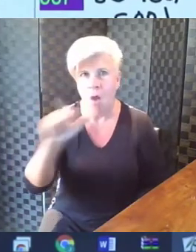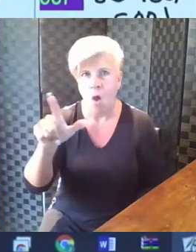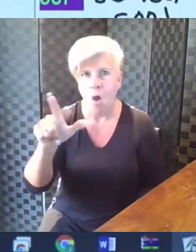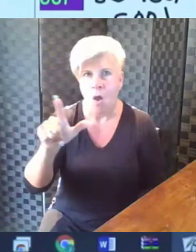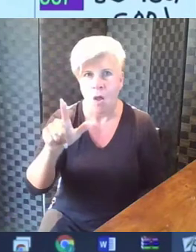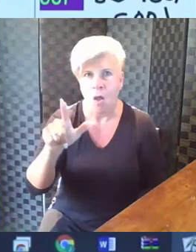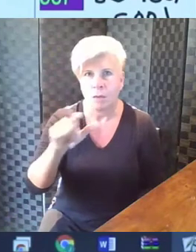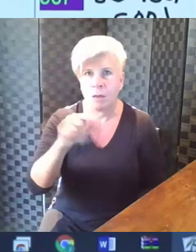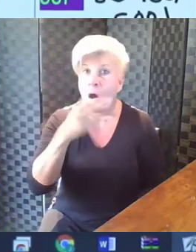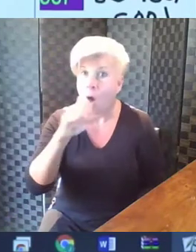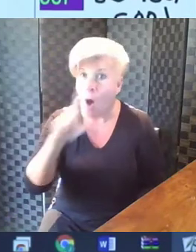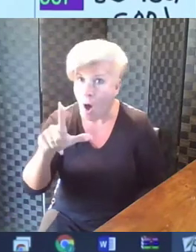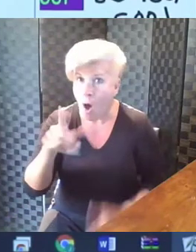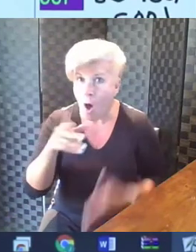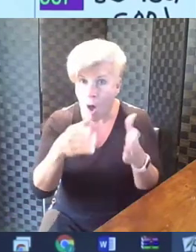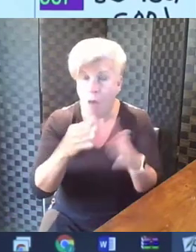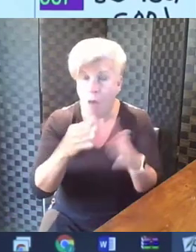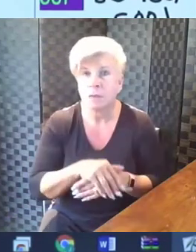cop,